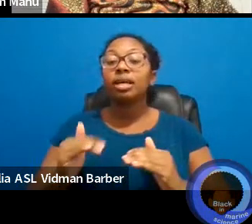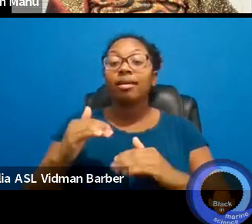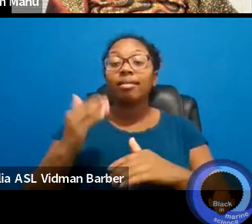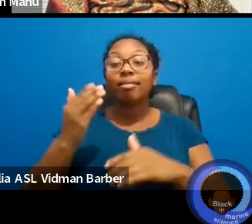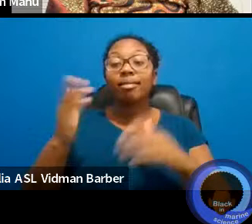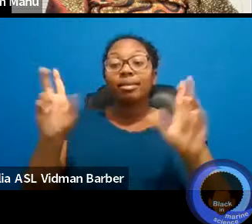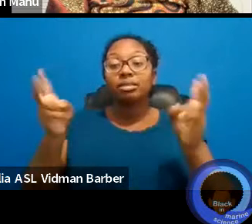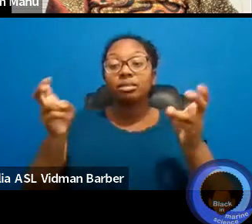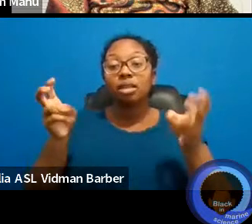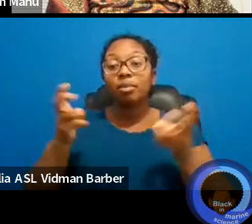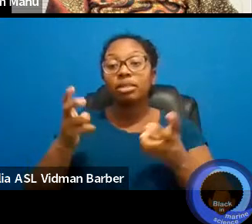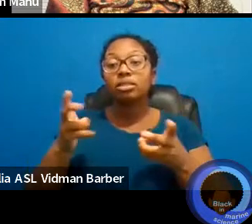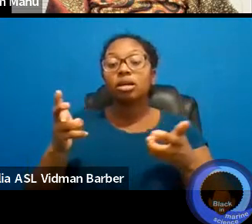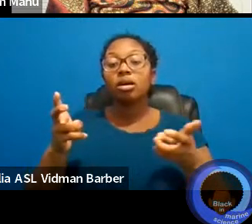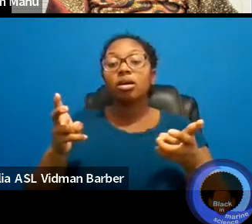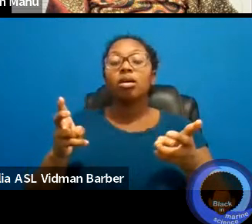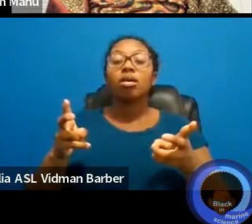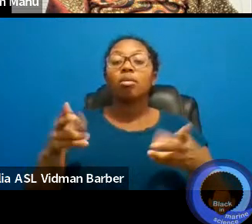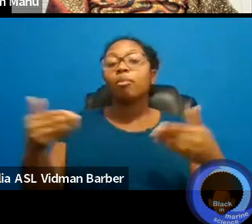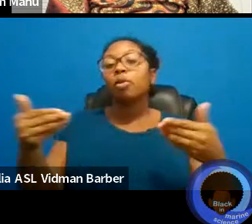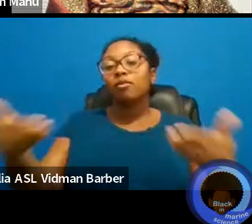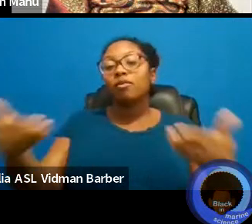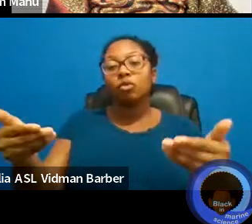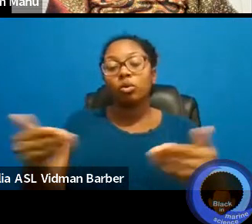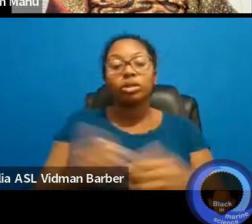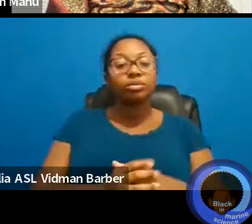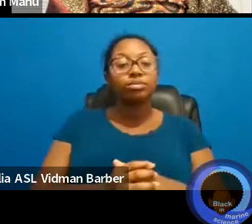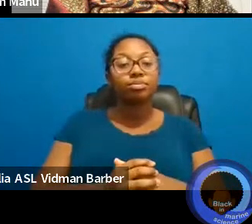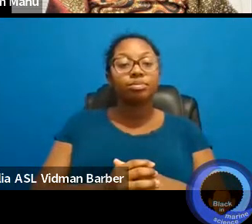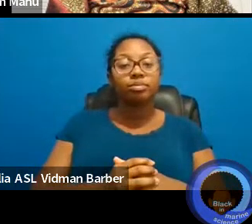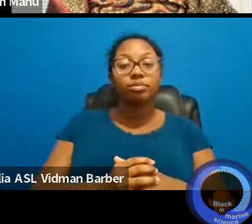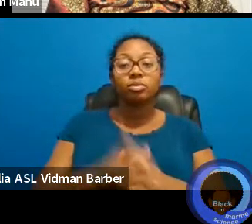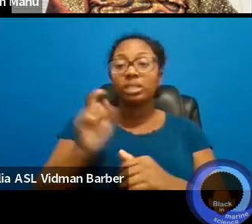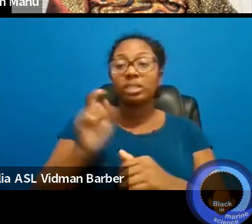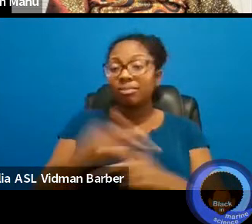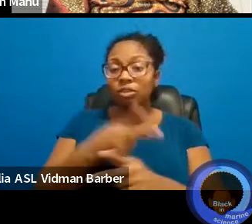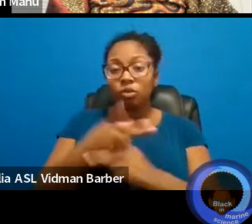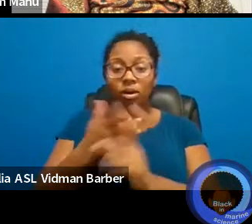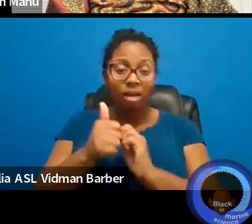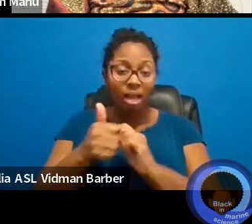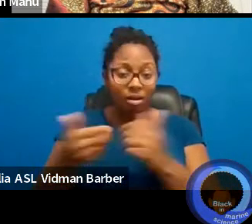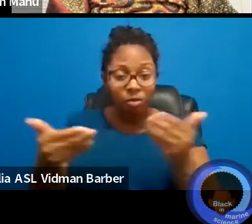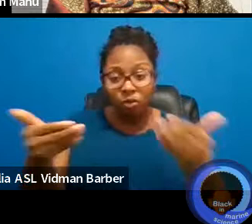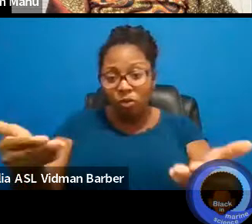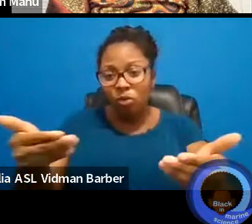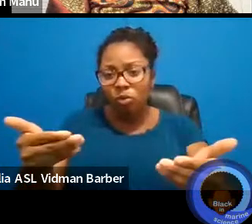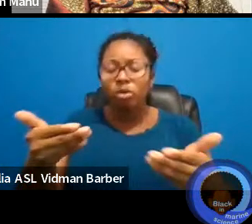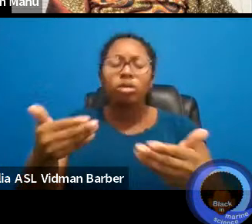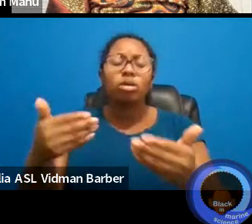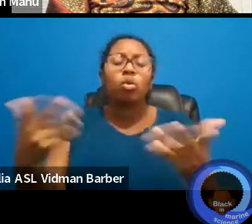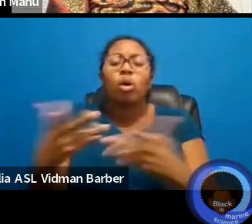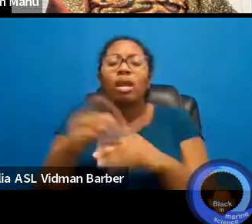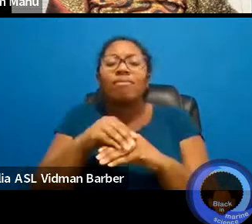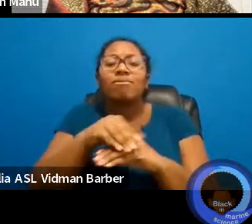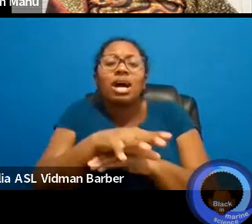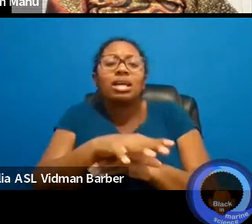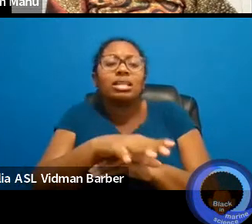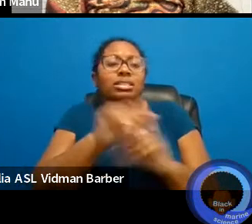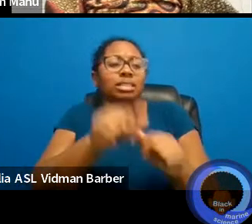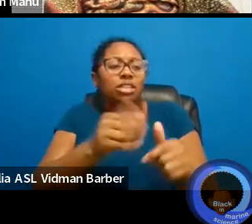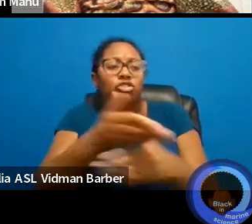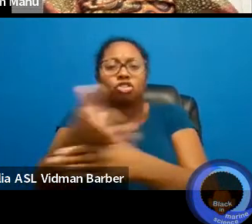these challenges, but we have to figure out a way to move forward, and the advice that we want to give others that might fall into